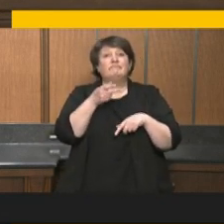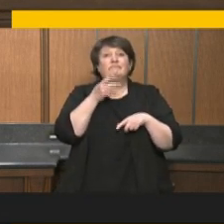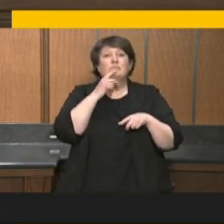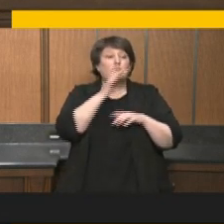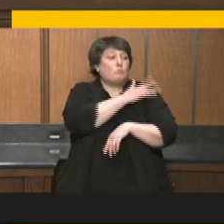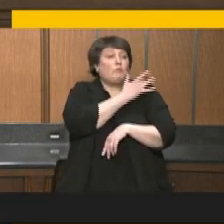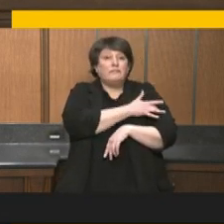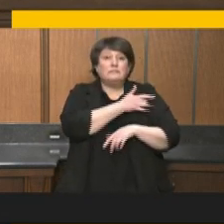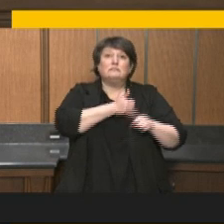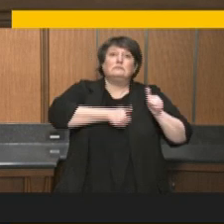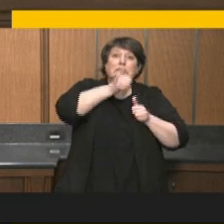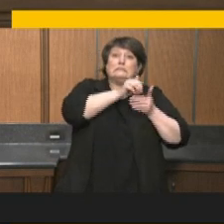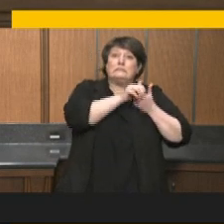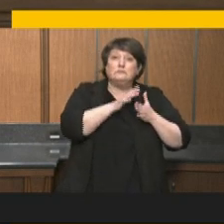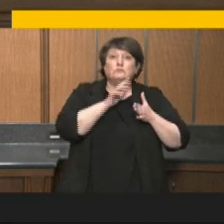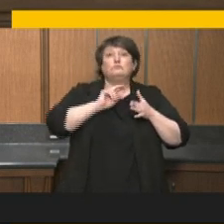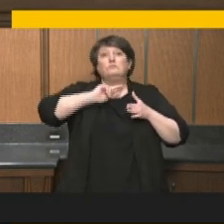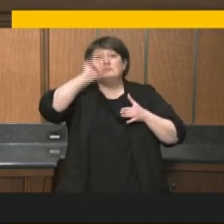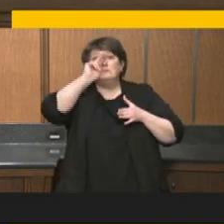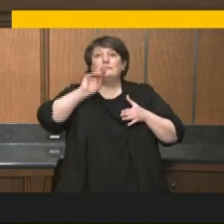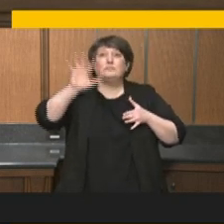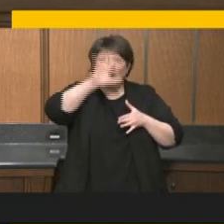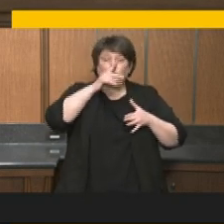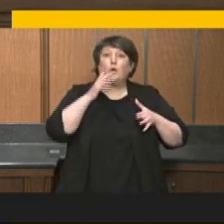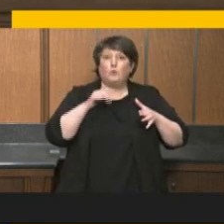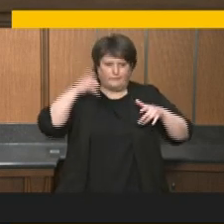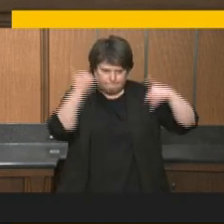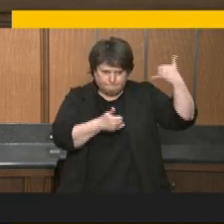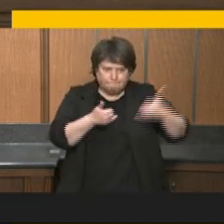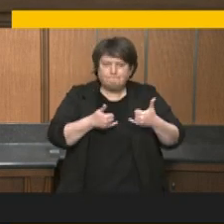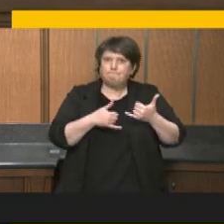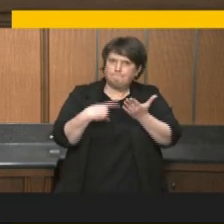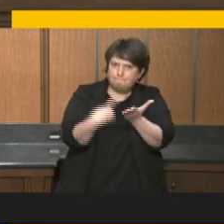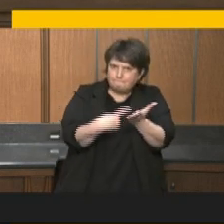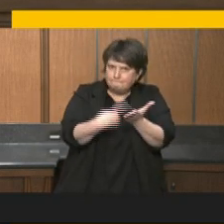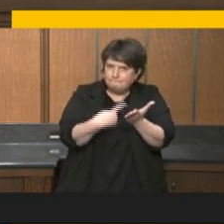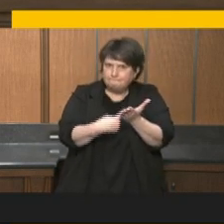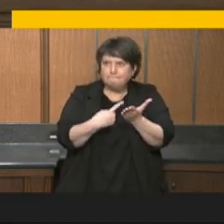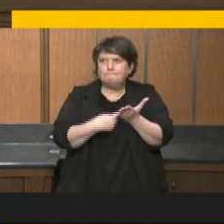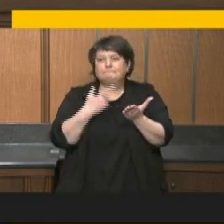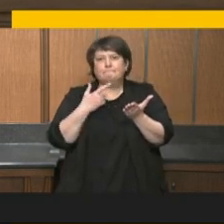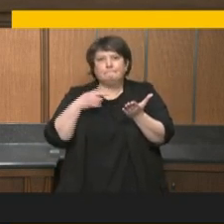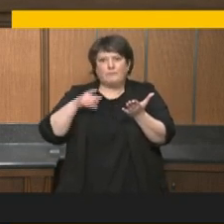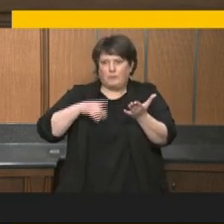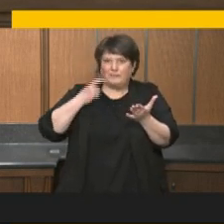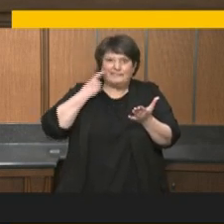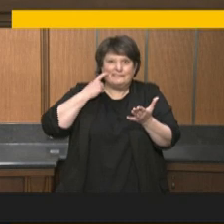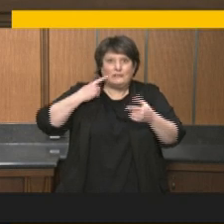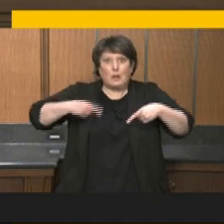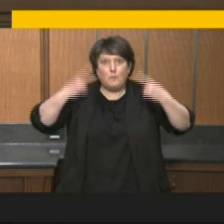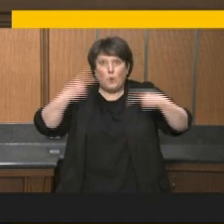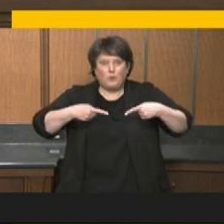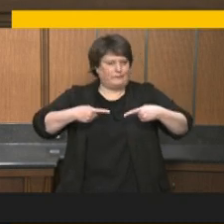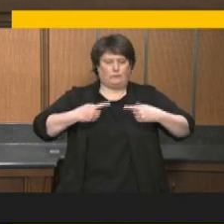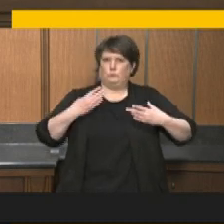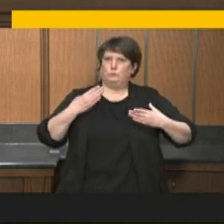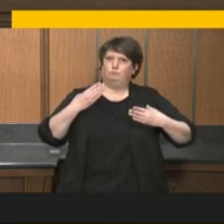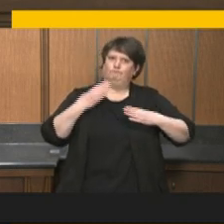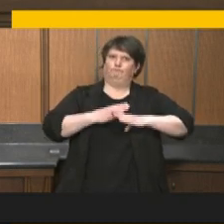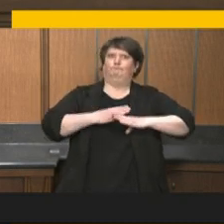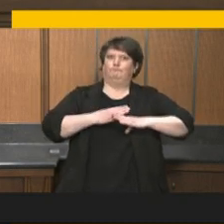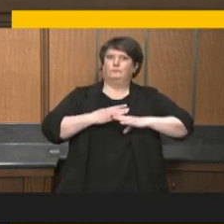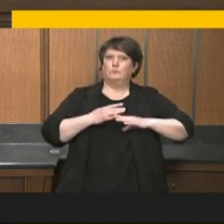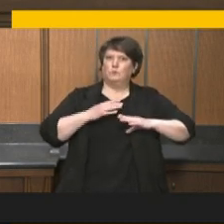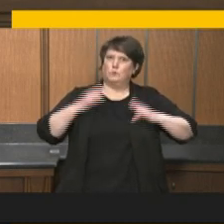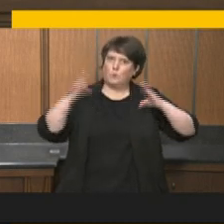provinces and territories. We spoke about this and many other issues. Later today, my colleague